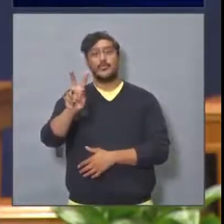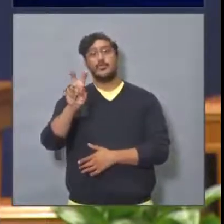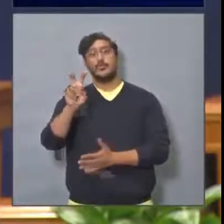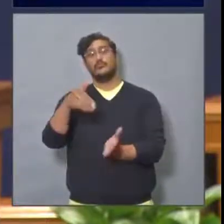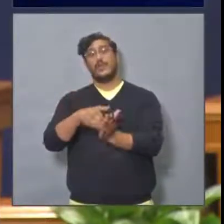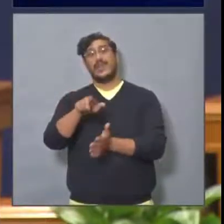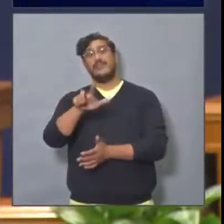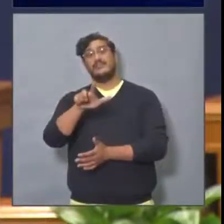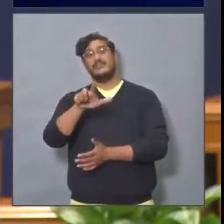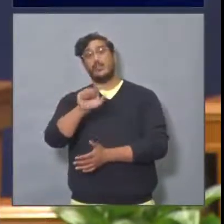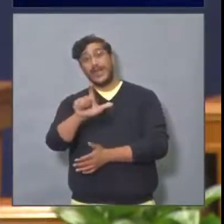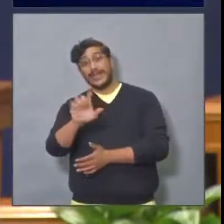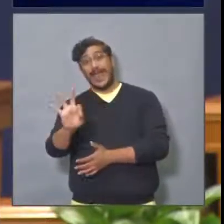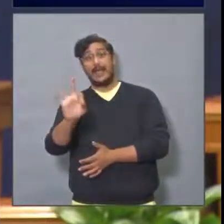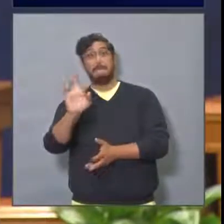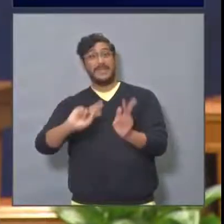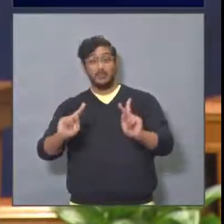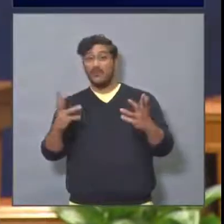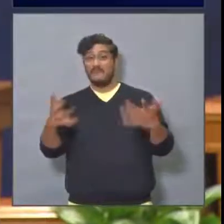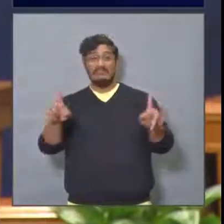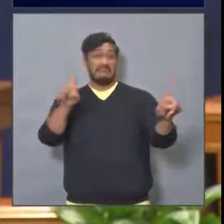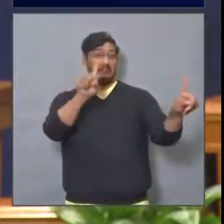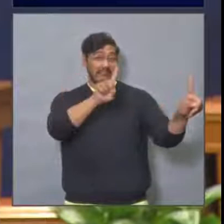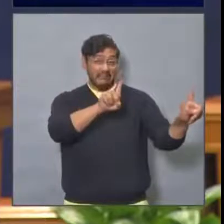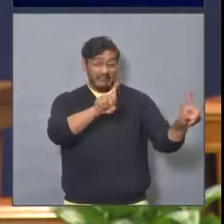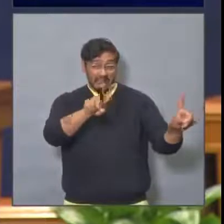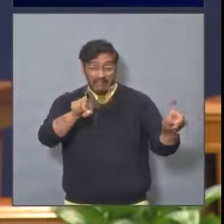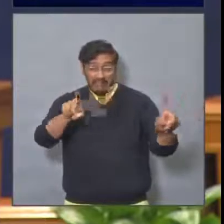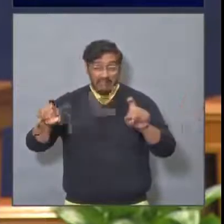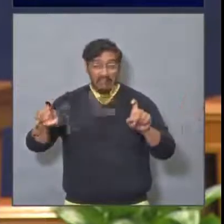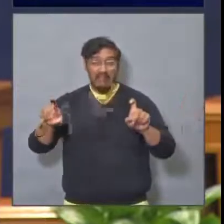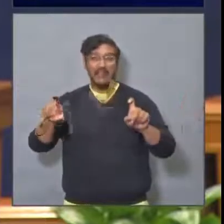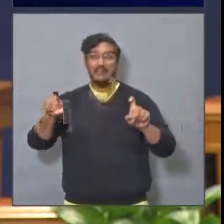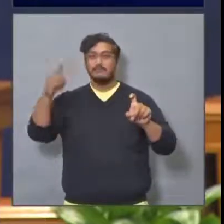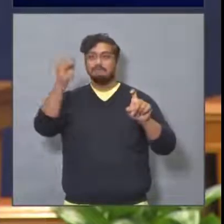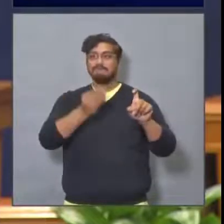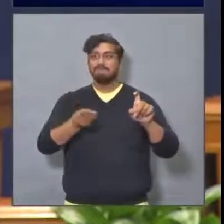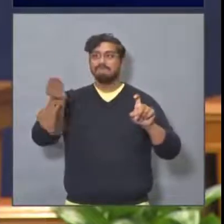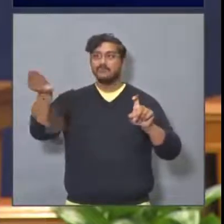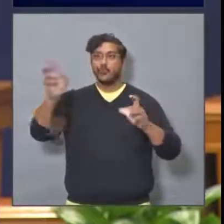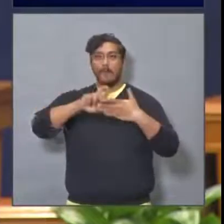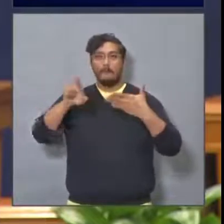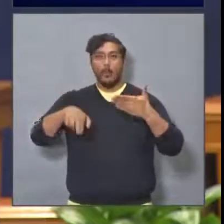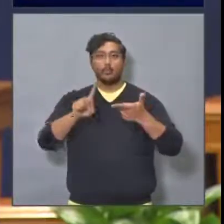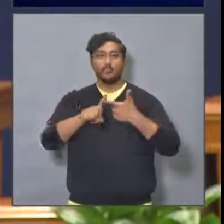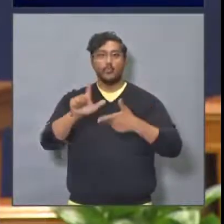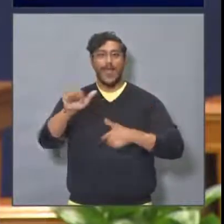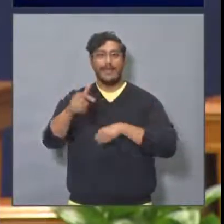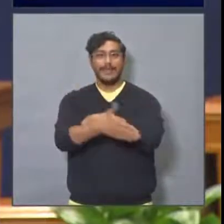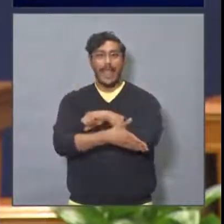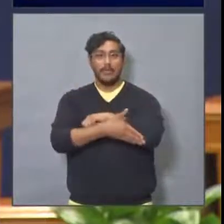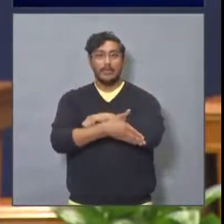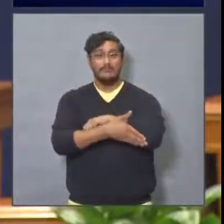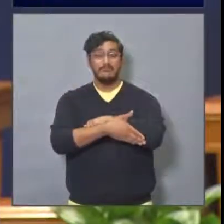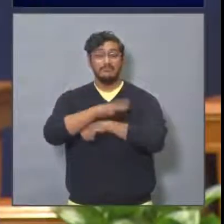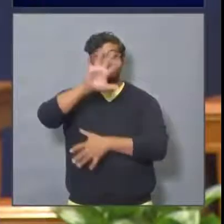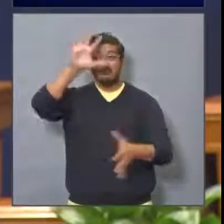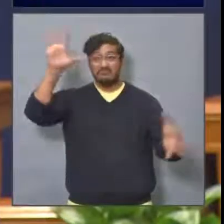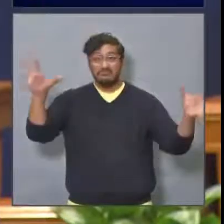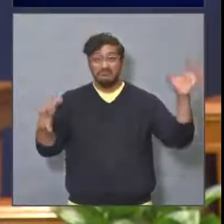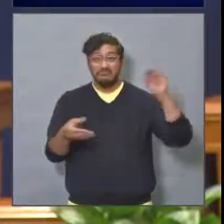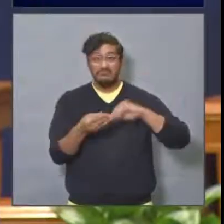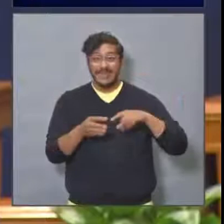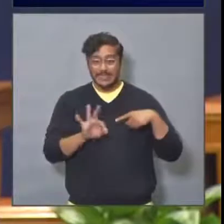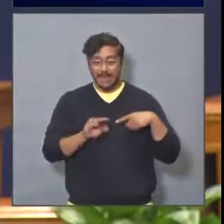1,229,072 people that have been tested and had results reported to the LA County. 9% of all of the people who have been tested have